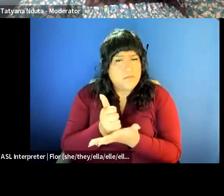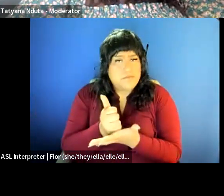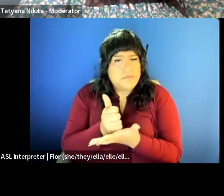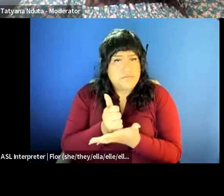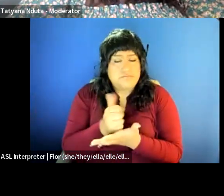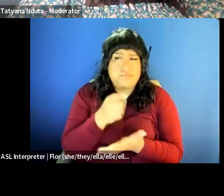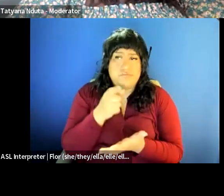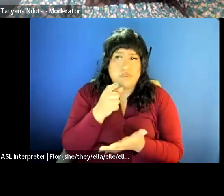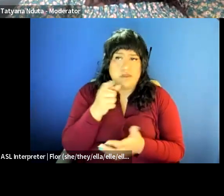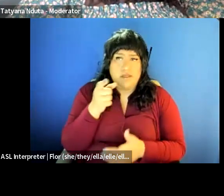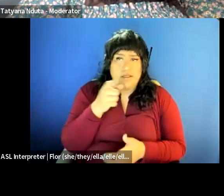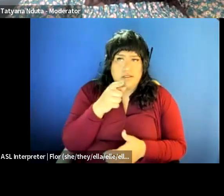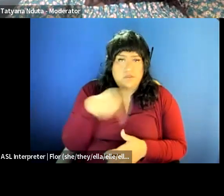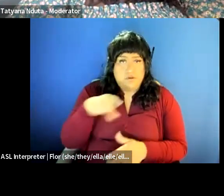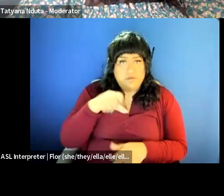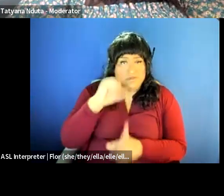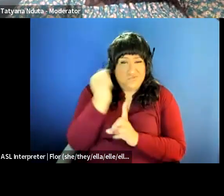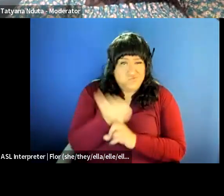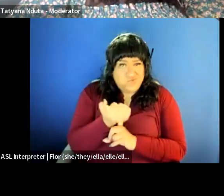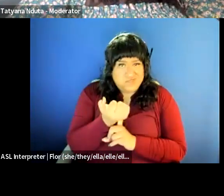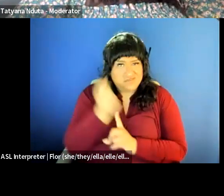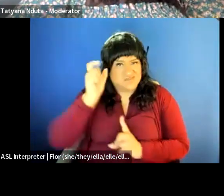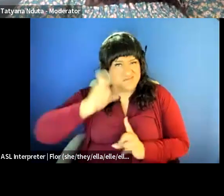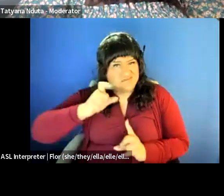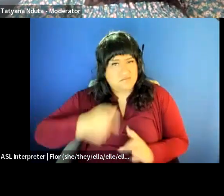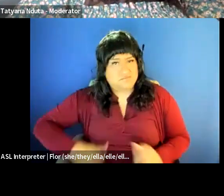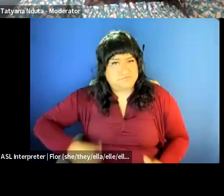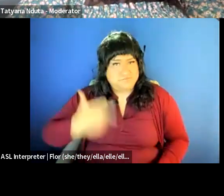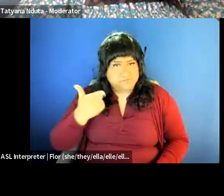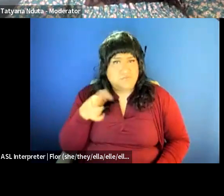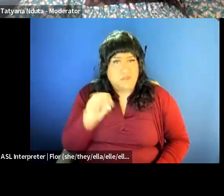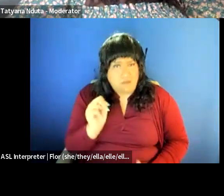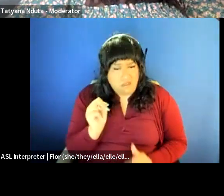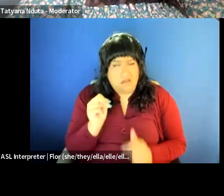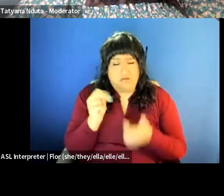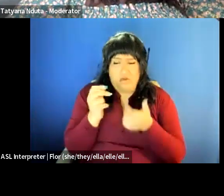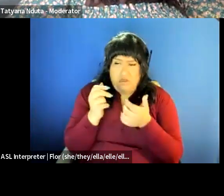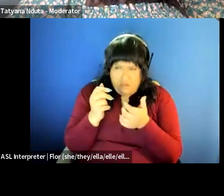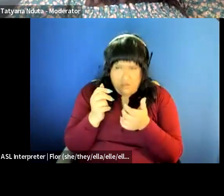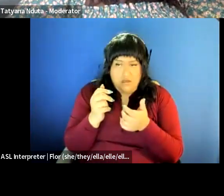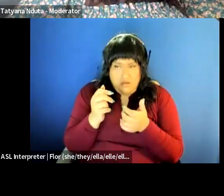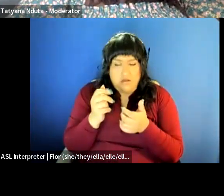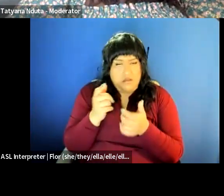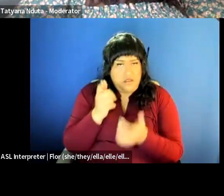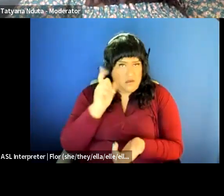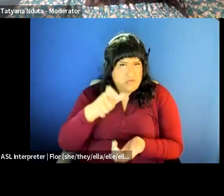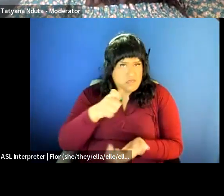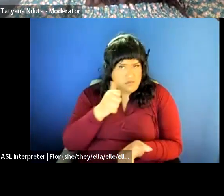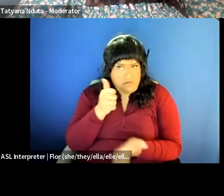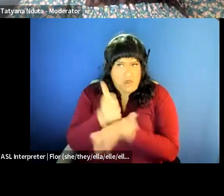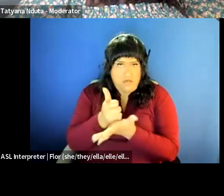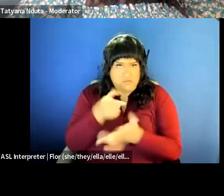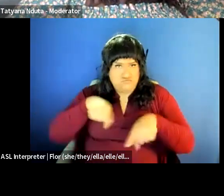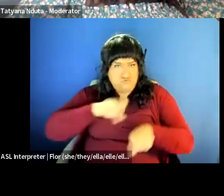without a person with a gun dragging us into an ER. And I've heard advocates on councils like I serve on saying those exact words.